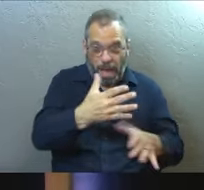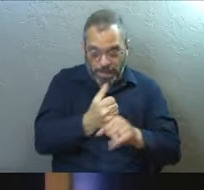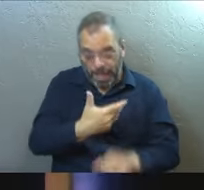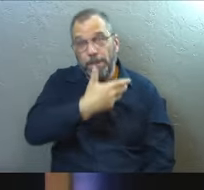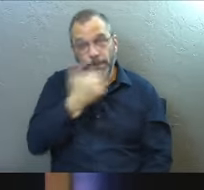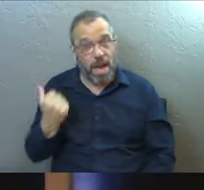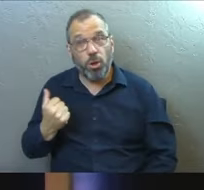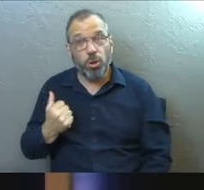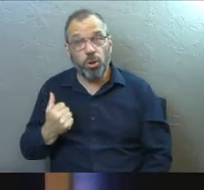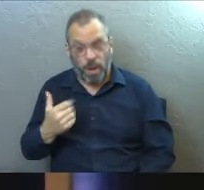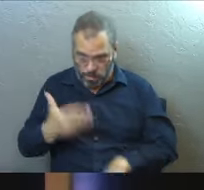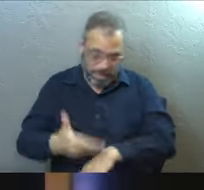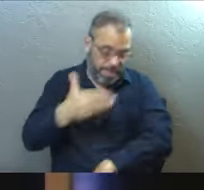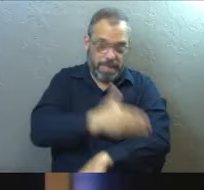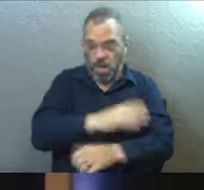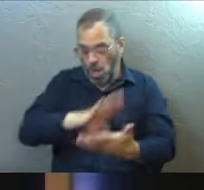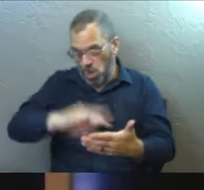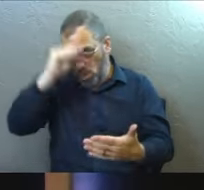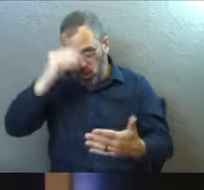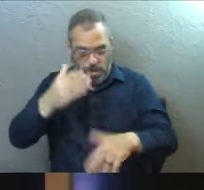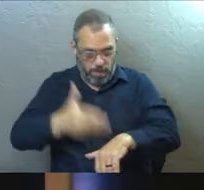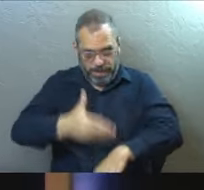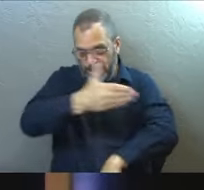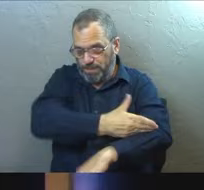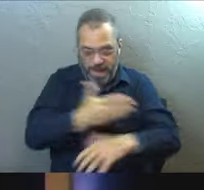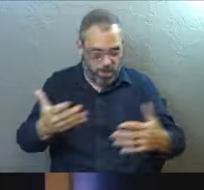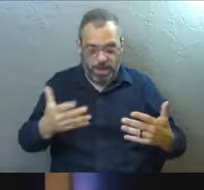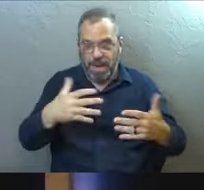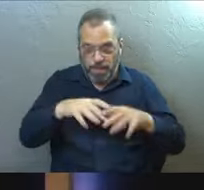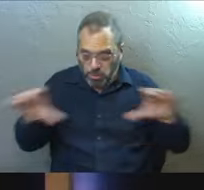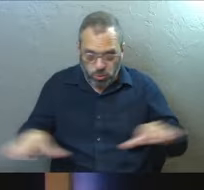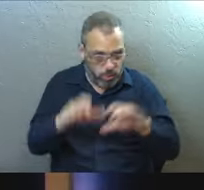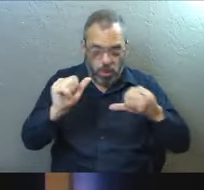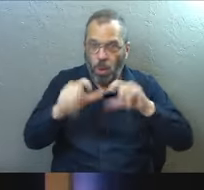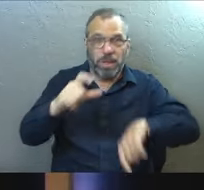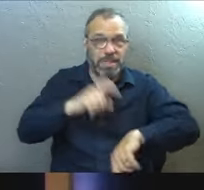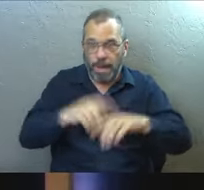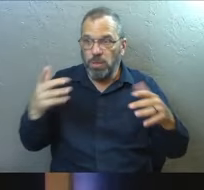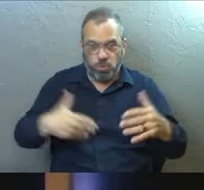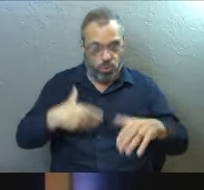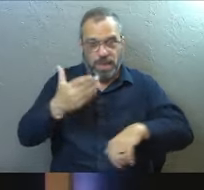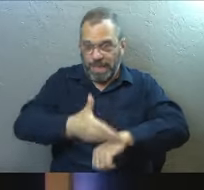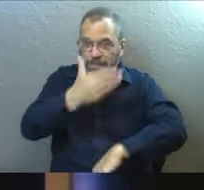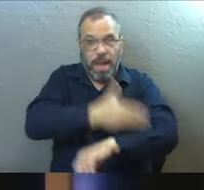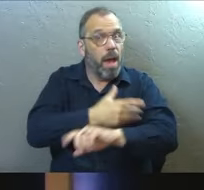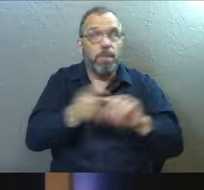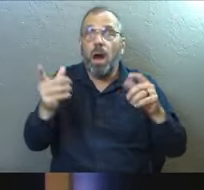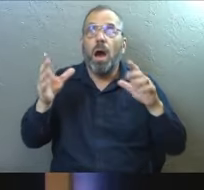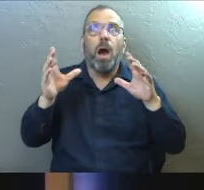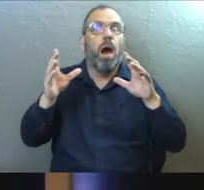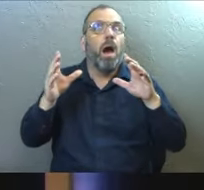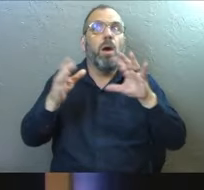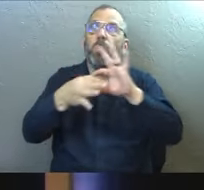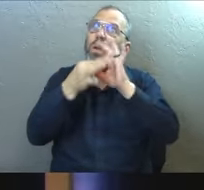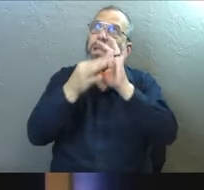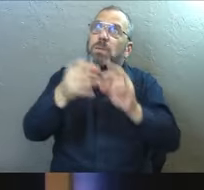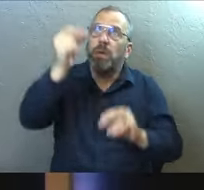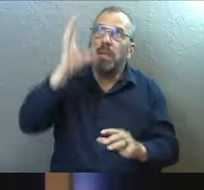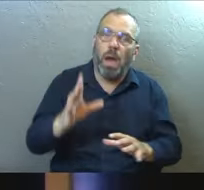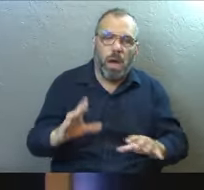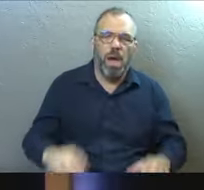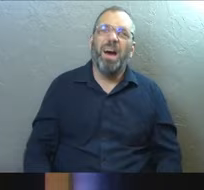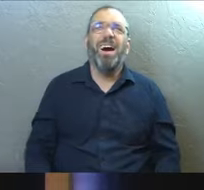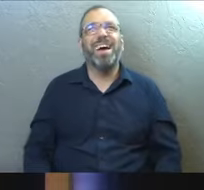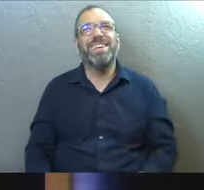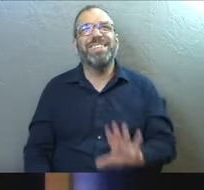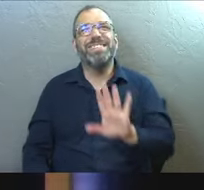at it. You know, I want to learn. I want to get better. And I'm out there doing it all the time to get better at it. But for whatever reason, in relationship with God, I'm